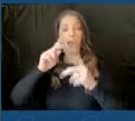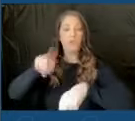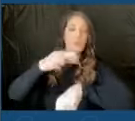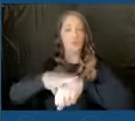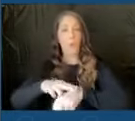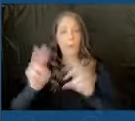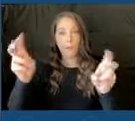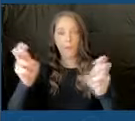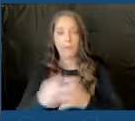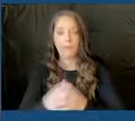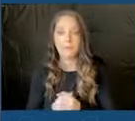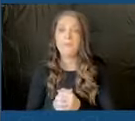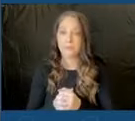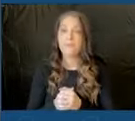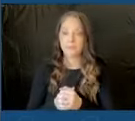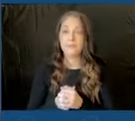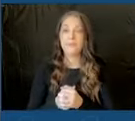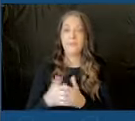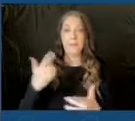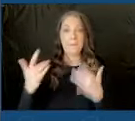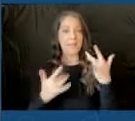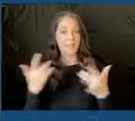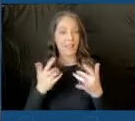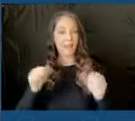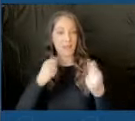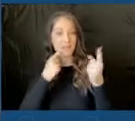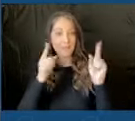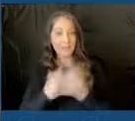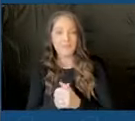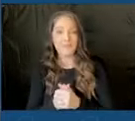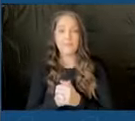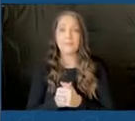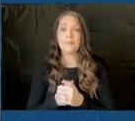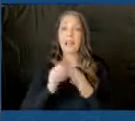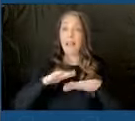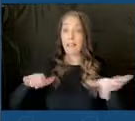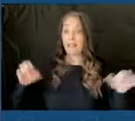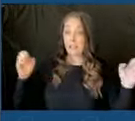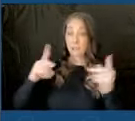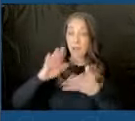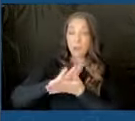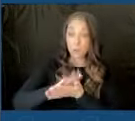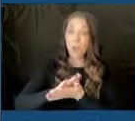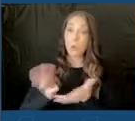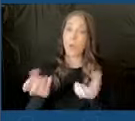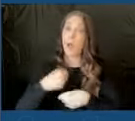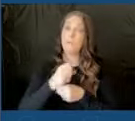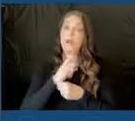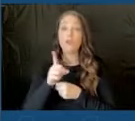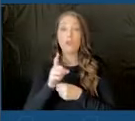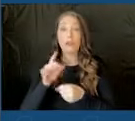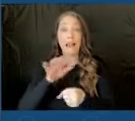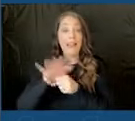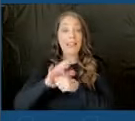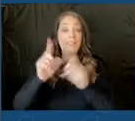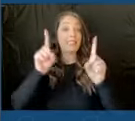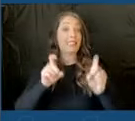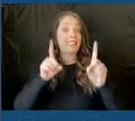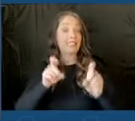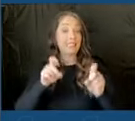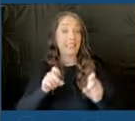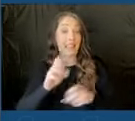I'm excited that we've been able to achieve that. We also said we get kids back to school. We wanted to make sure there's enough test kits. So we kept